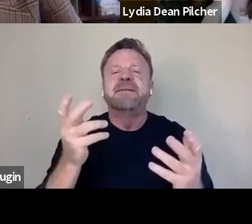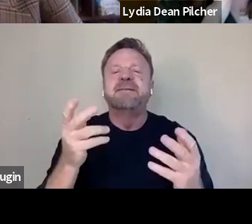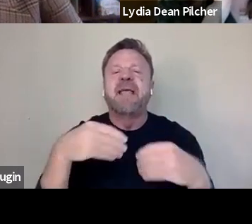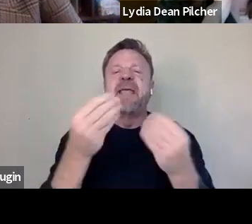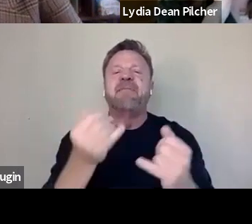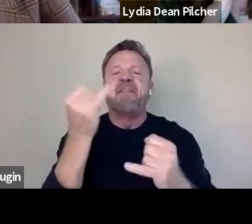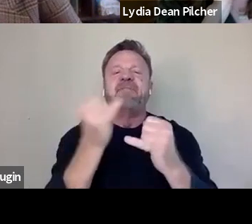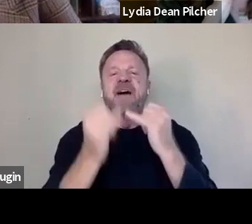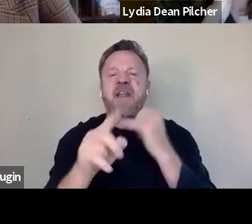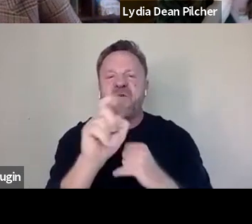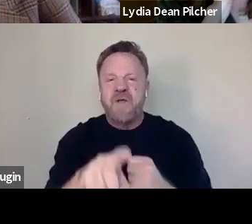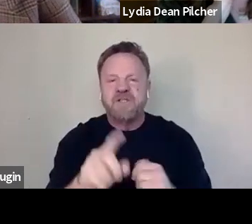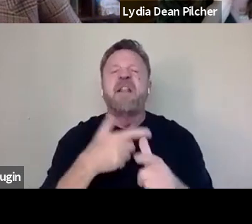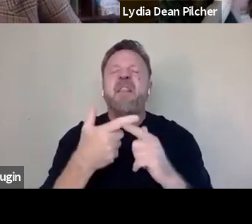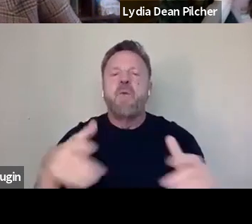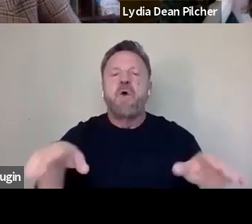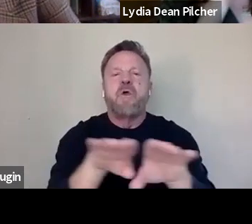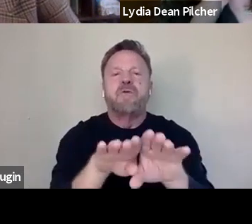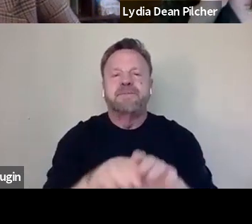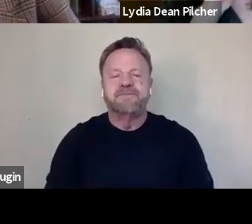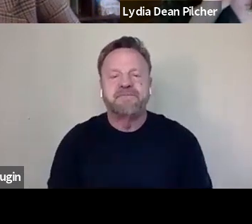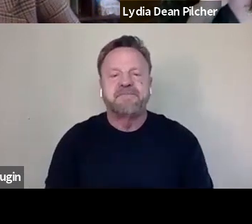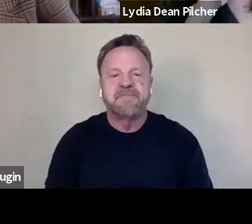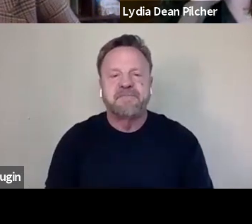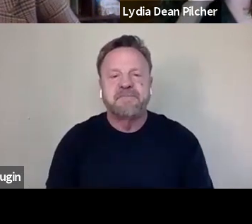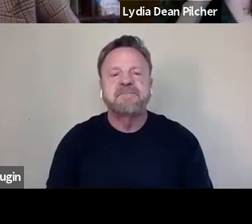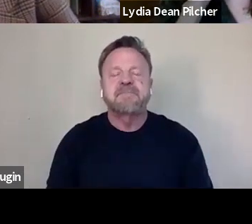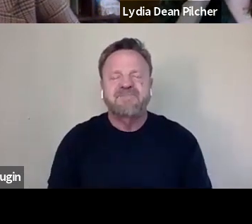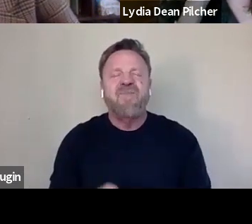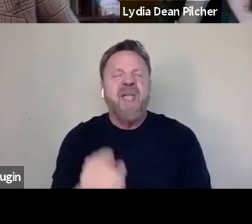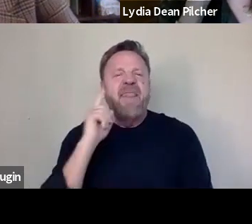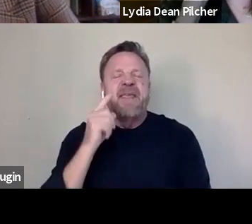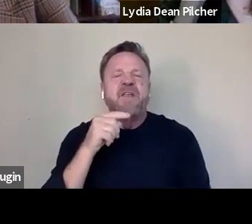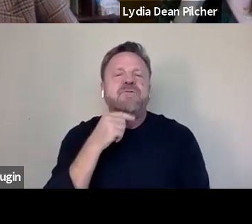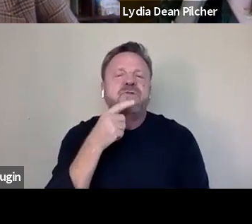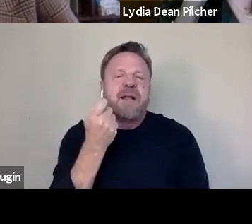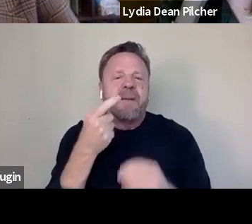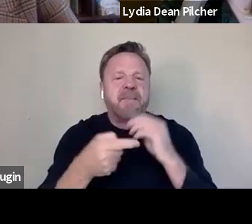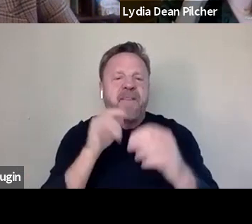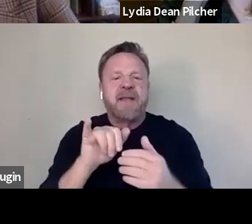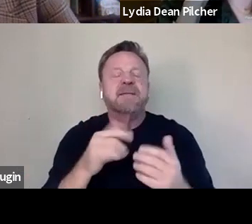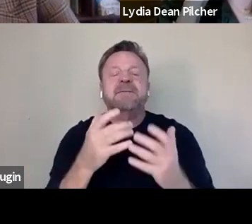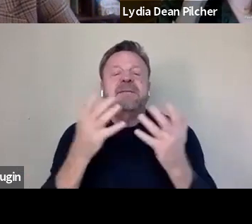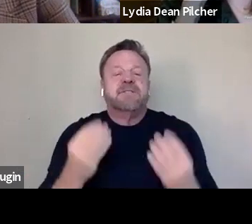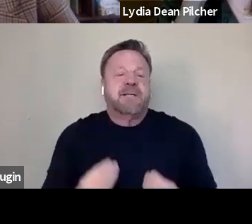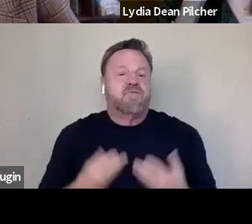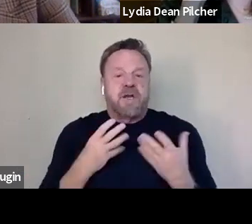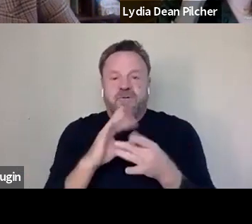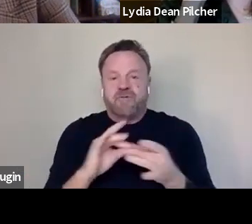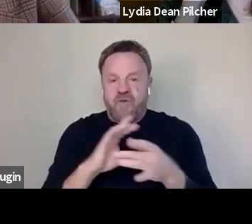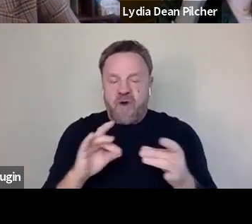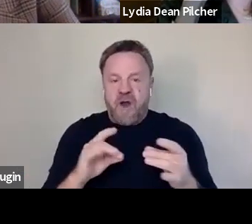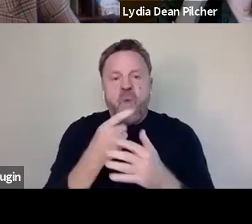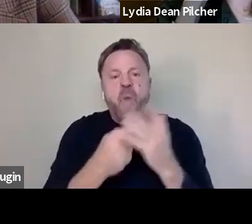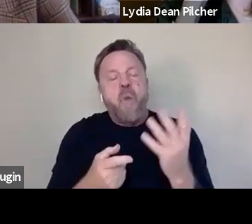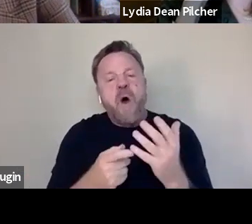do some closing. Sure. I think you sort of touched on this, but this is such an inspirational story. What originally inspired